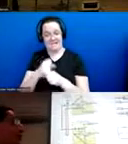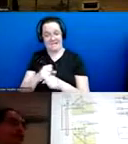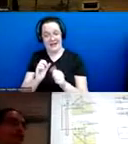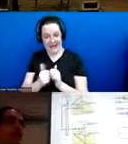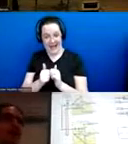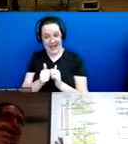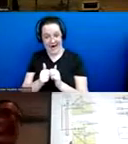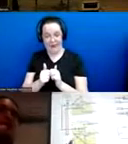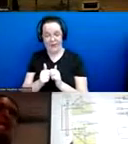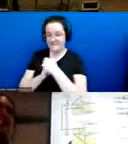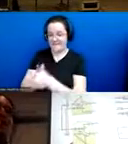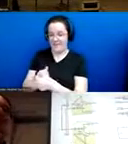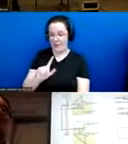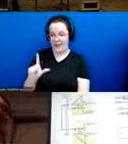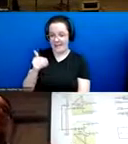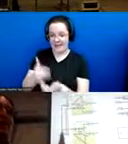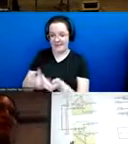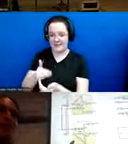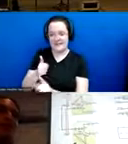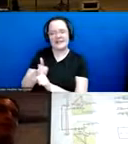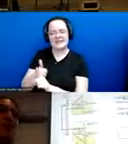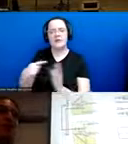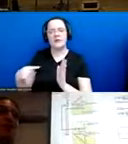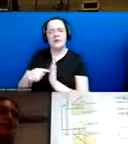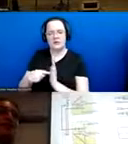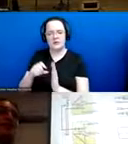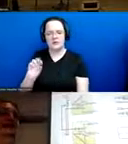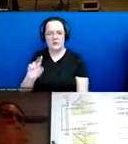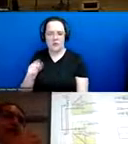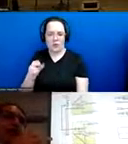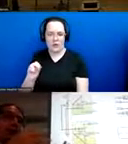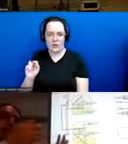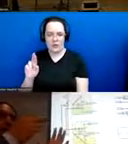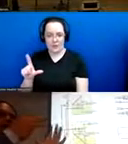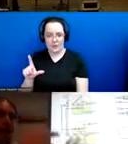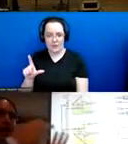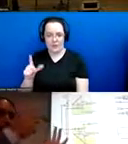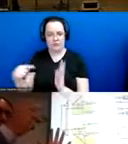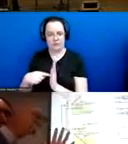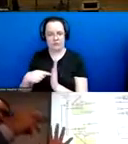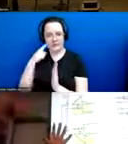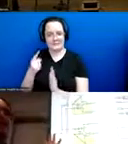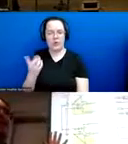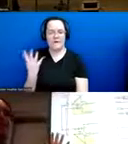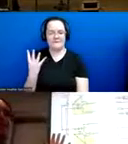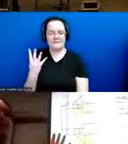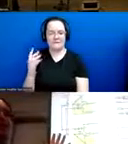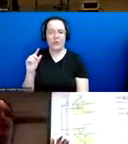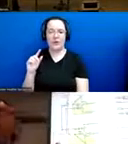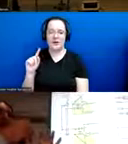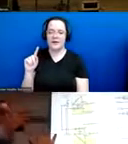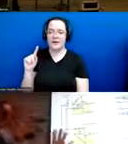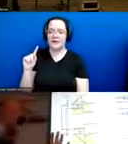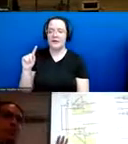are actually an orthonormal basis of 4 photon states. So you can always write a 4 photon state, any 4